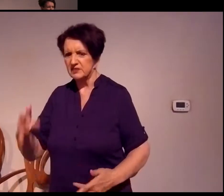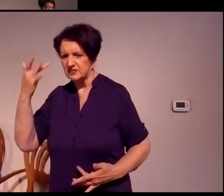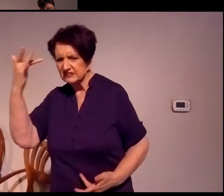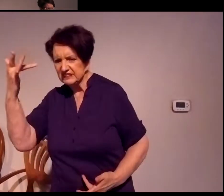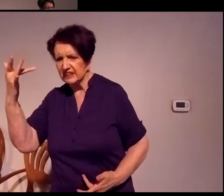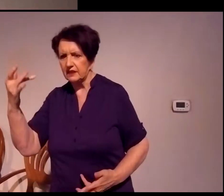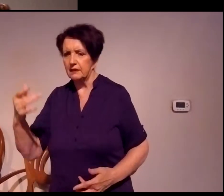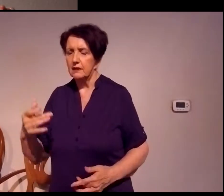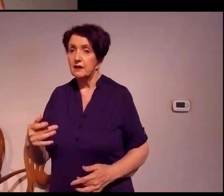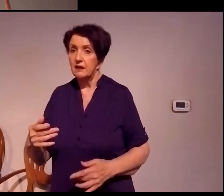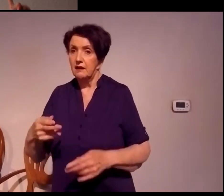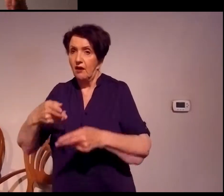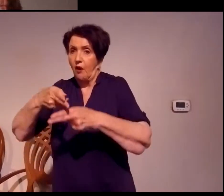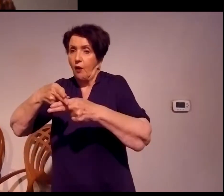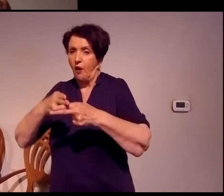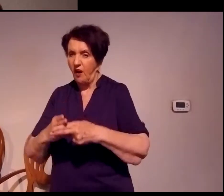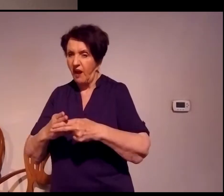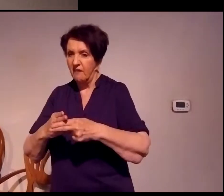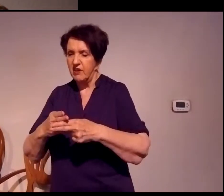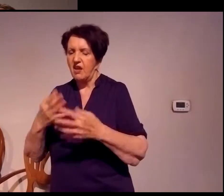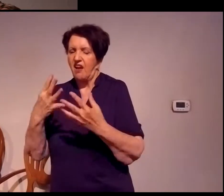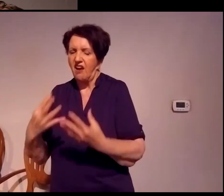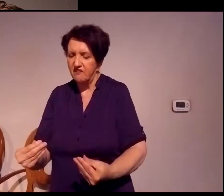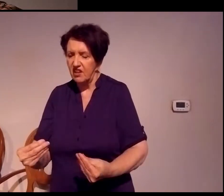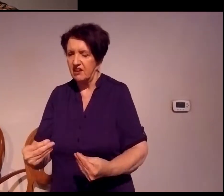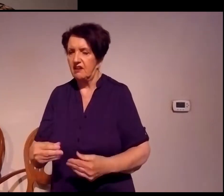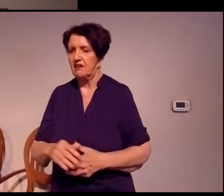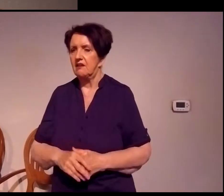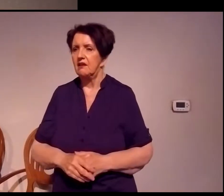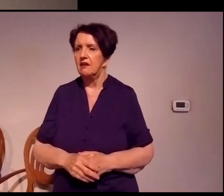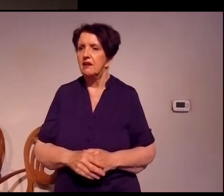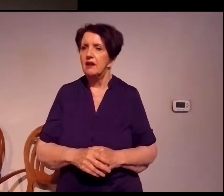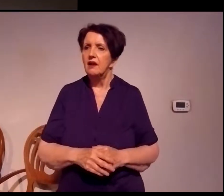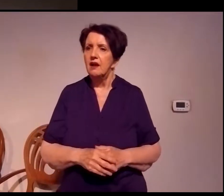4 years ago, I just want to say.